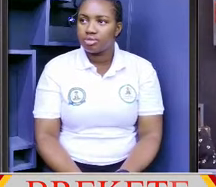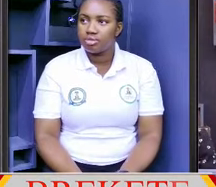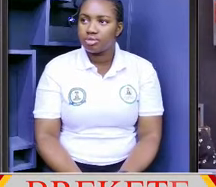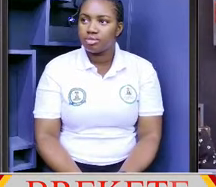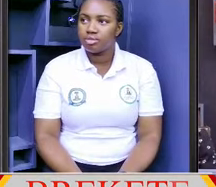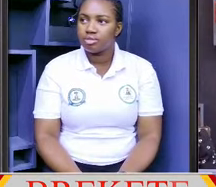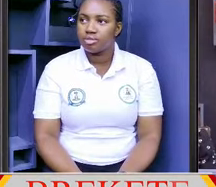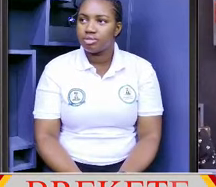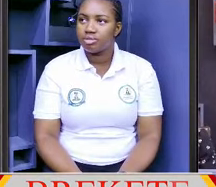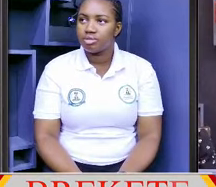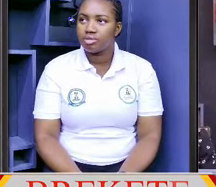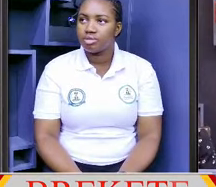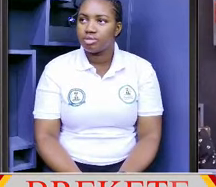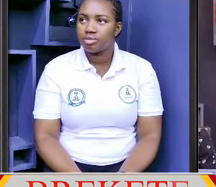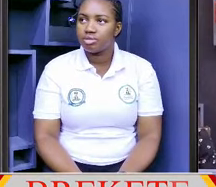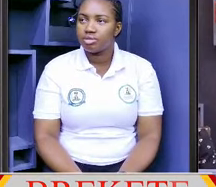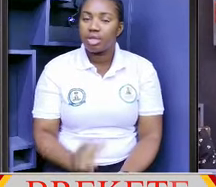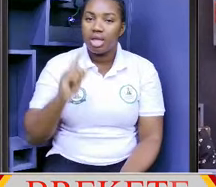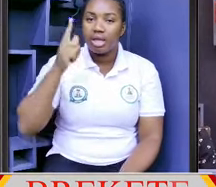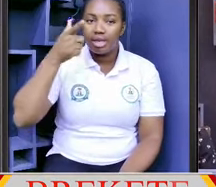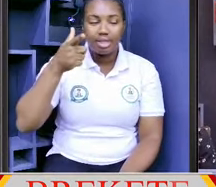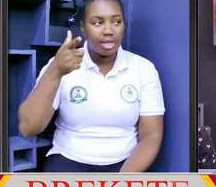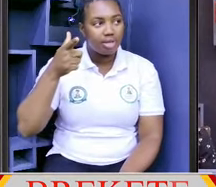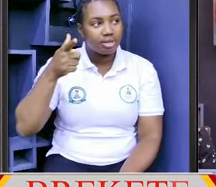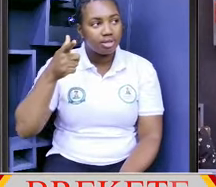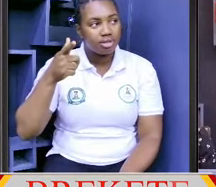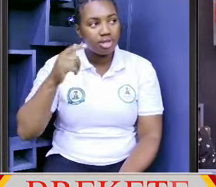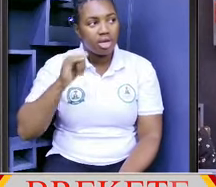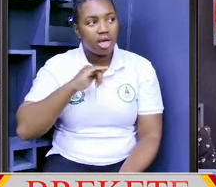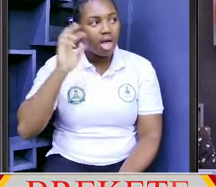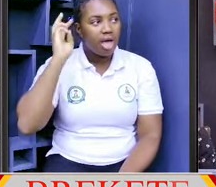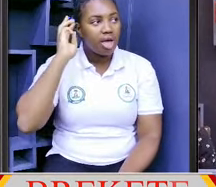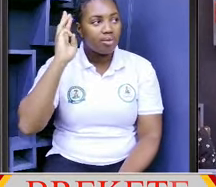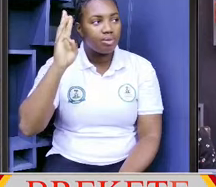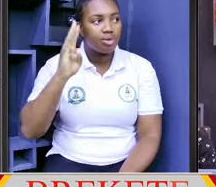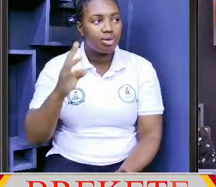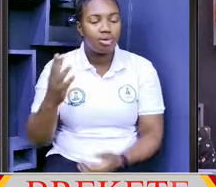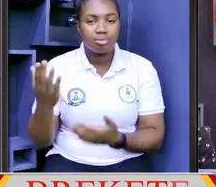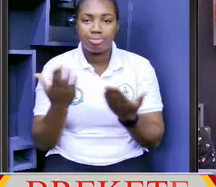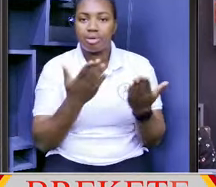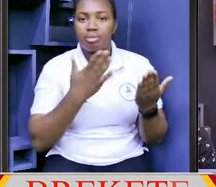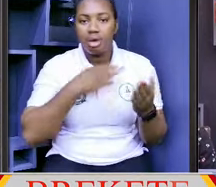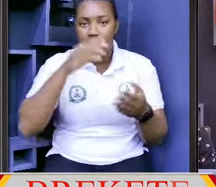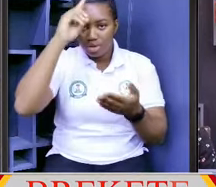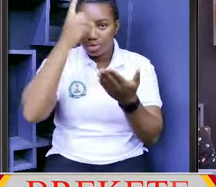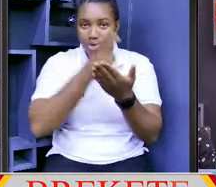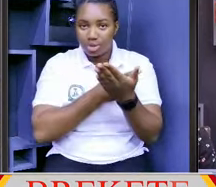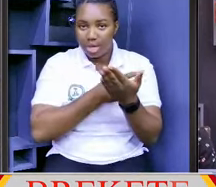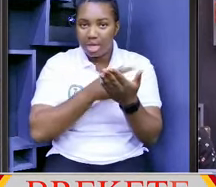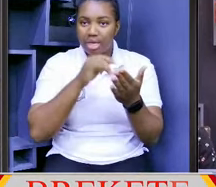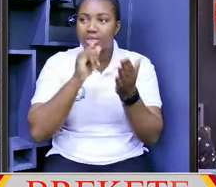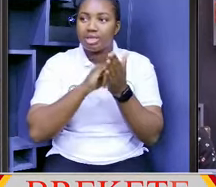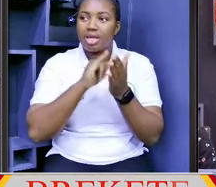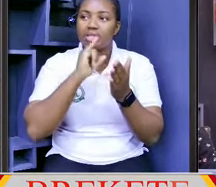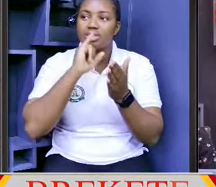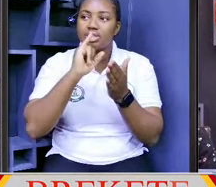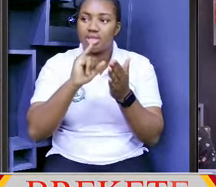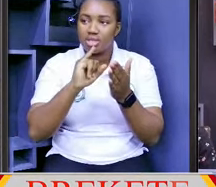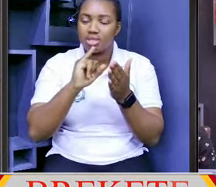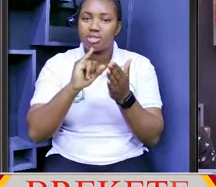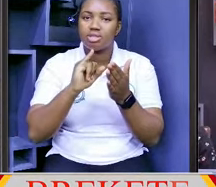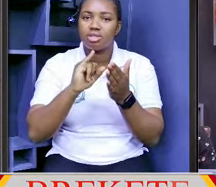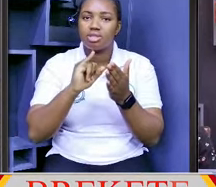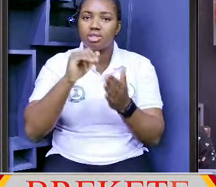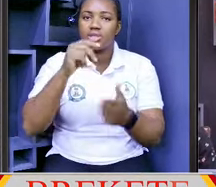And then I go later. I go carry my daughter, will be physiotherapist. She